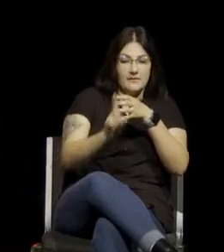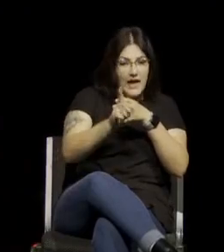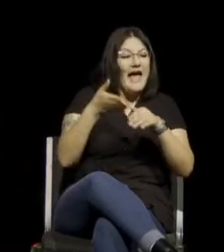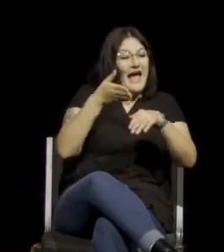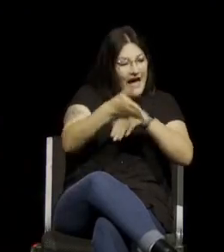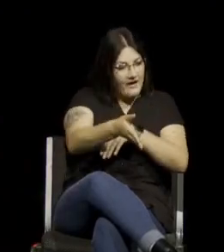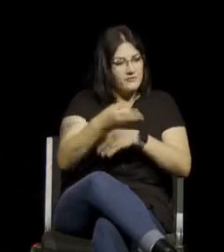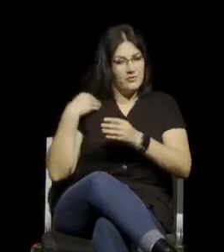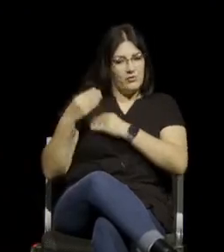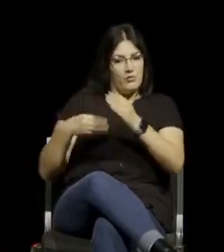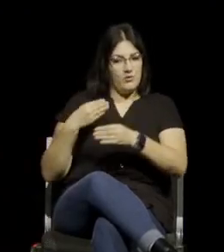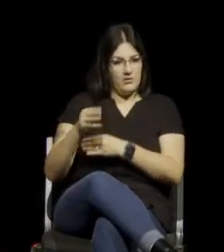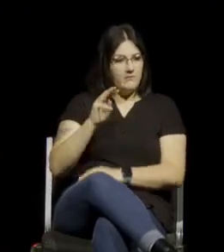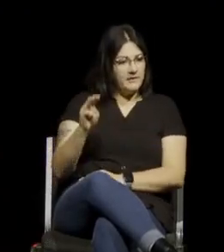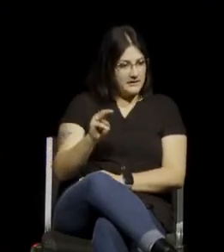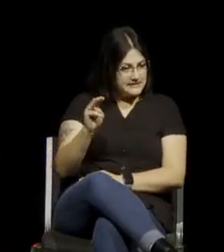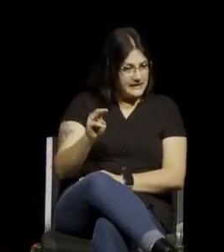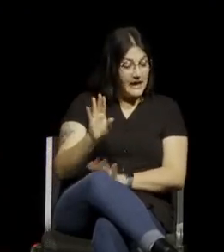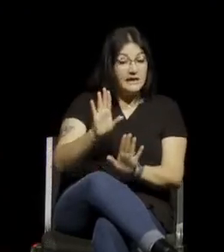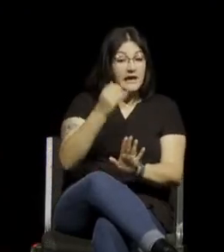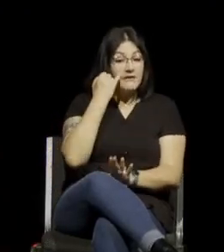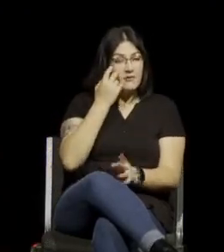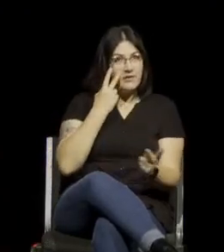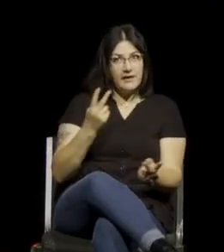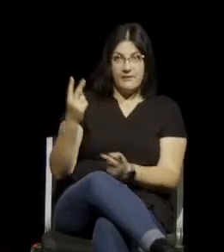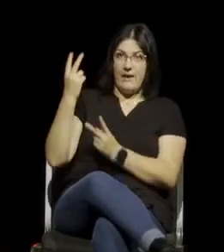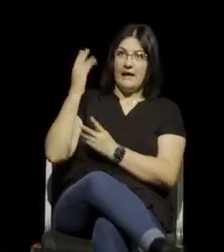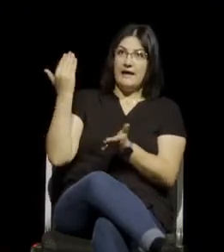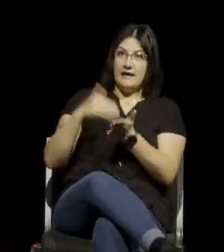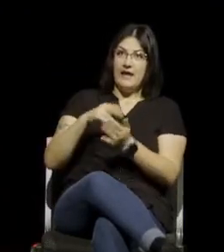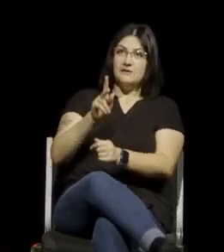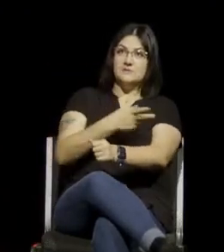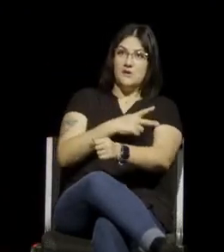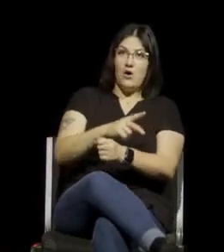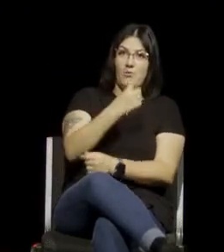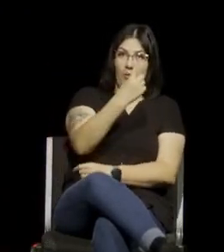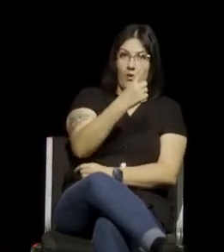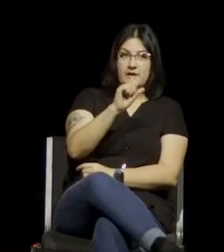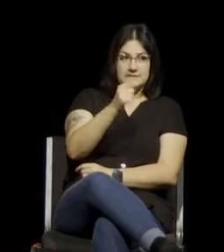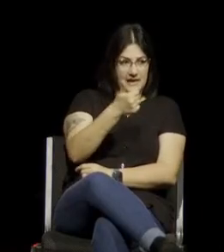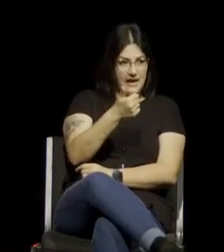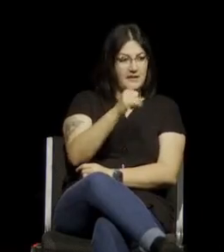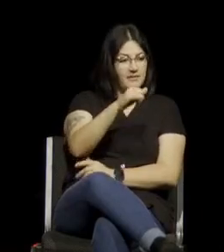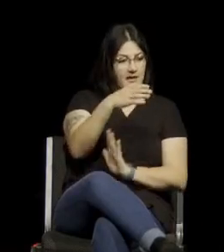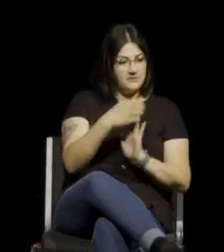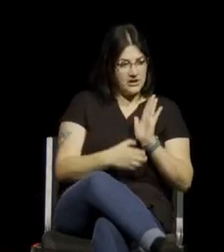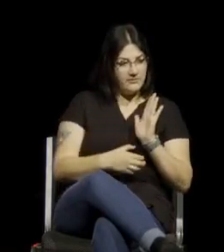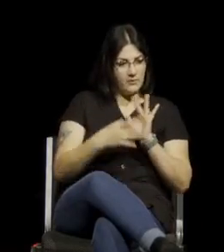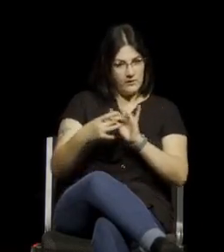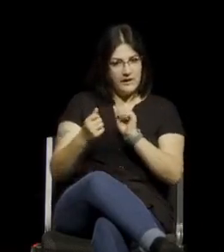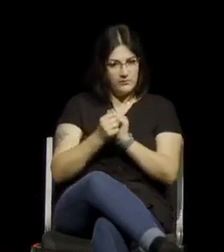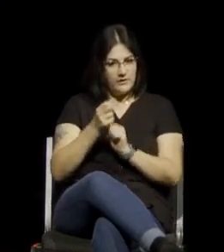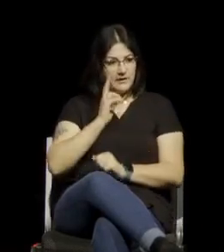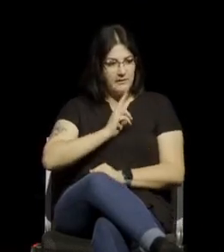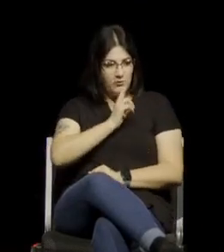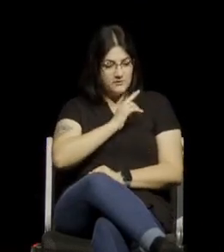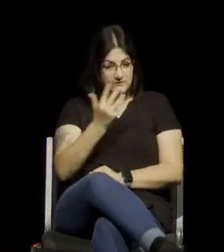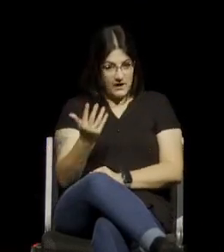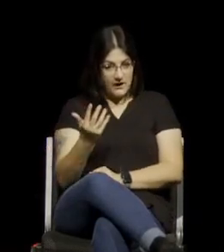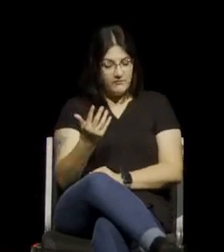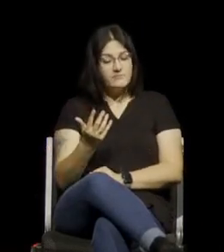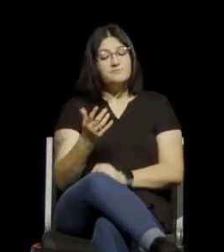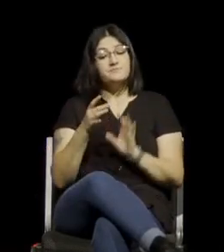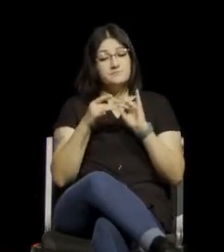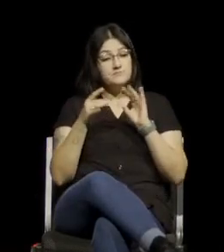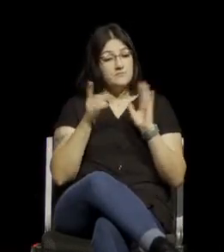the order of Melchizedek. Now, if we can think back once again to that Psalm 110 passage of scripture that related to back in Hebrews 5, it